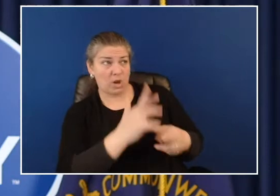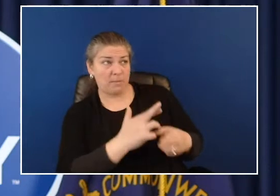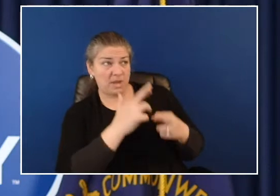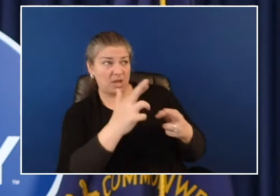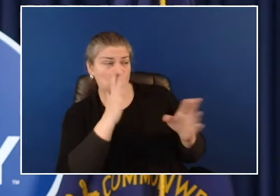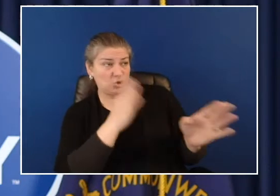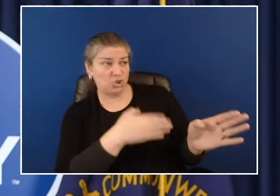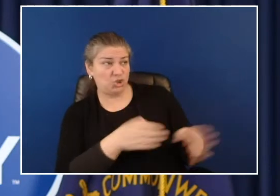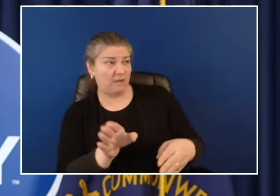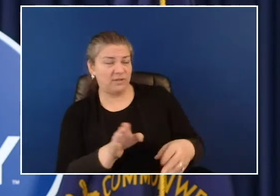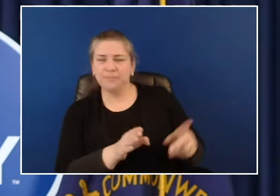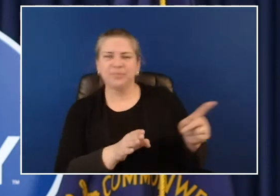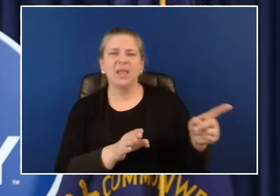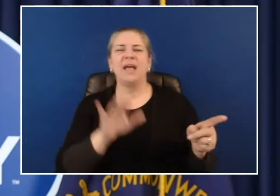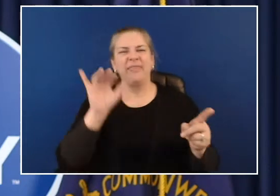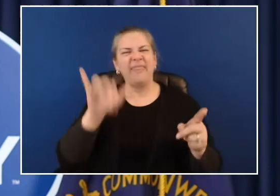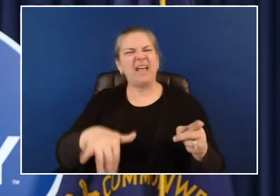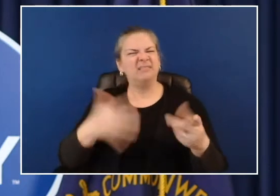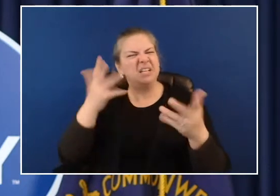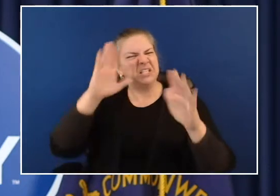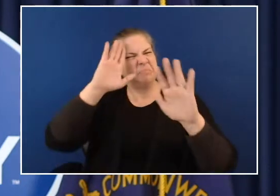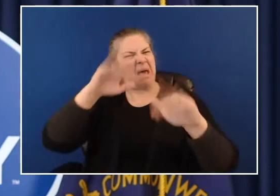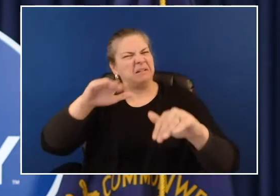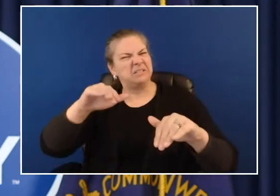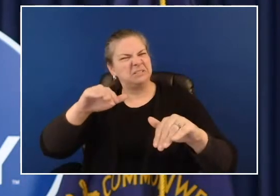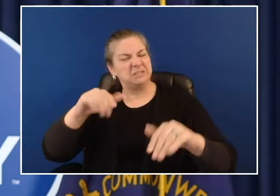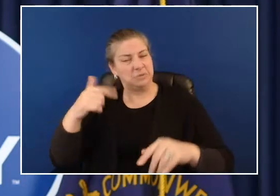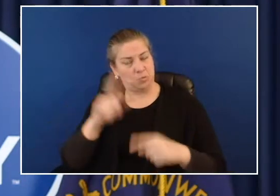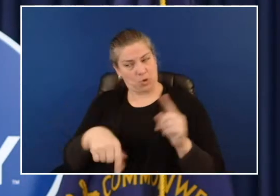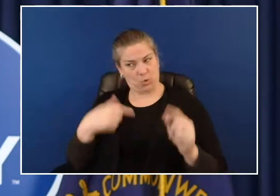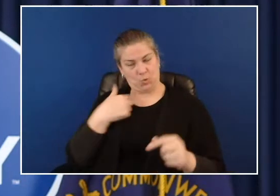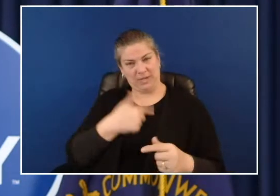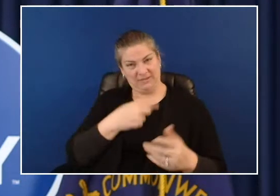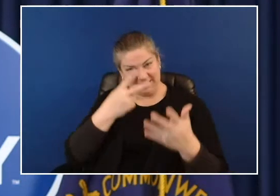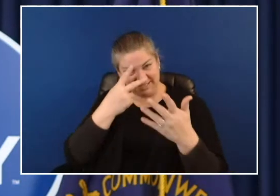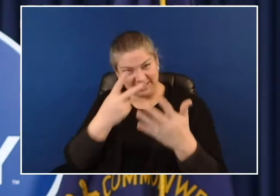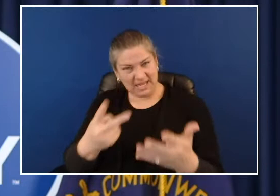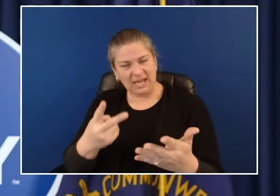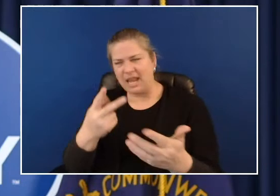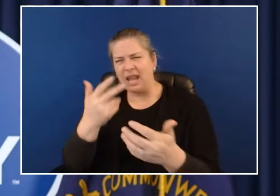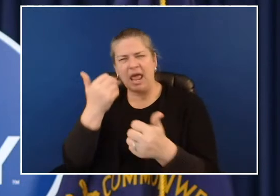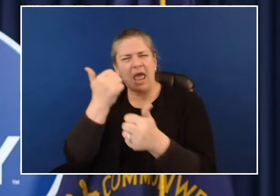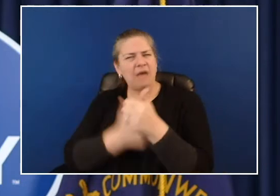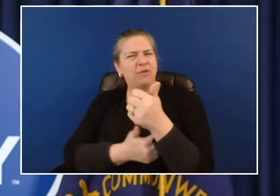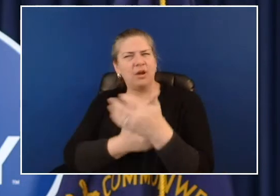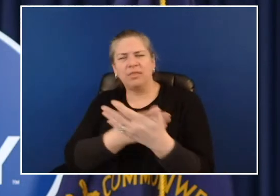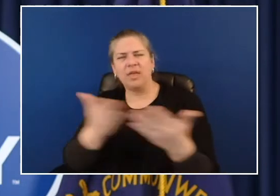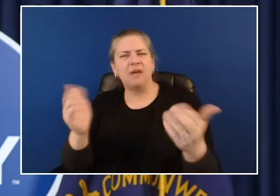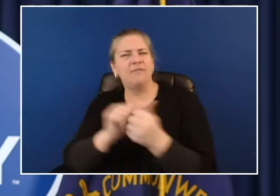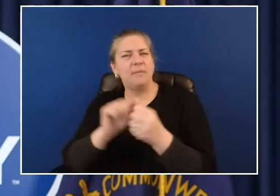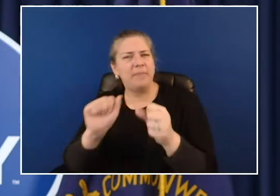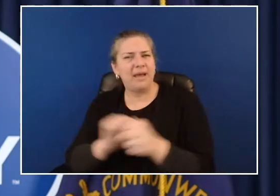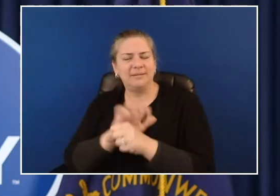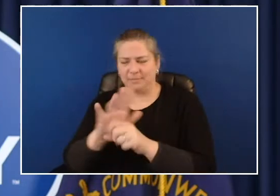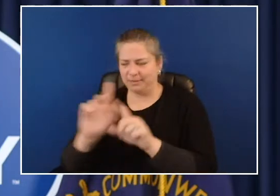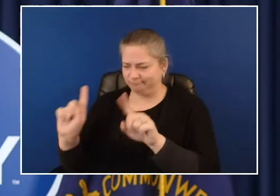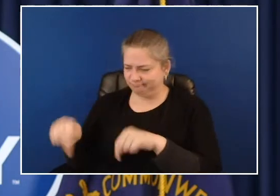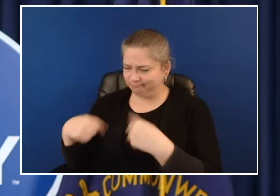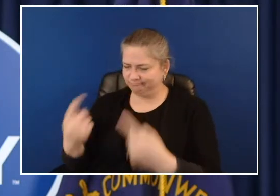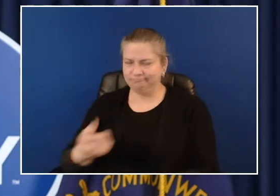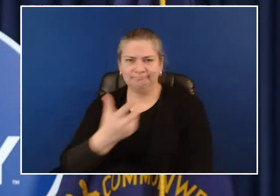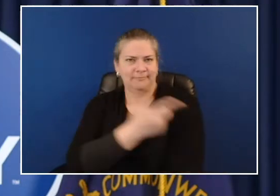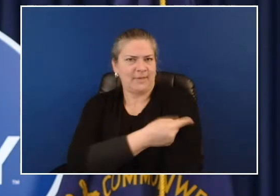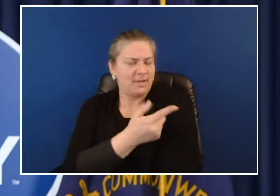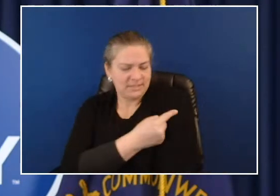It's expected. It's what we saw. It's what we have seen in every part of the pandemic since we have had vaccines. When we're in a